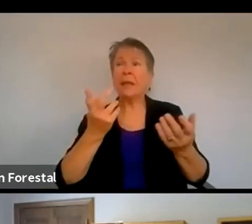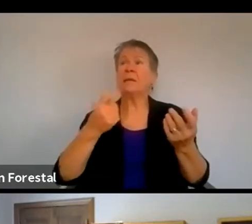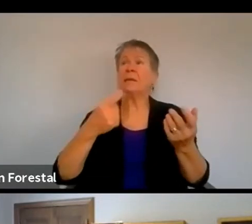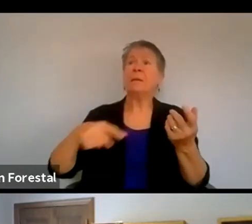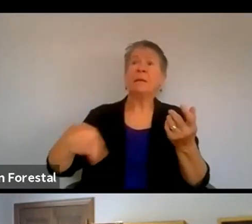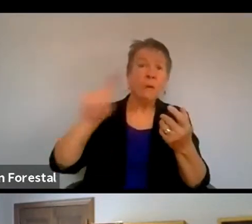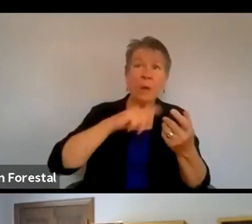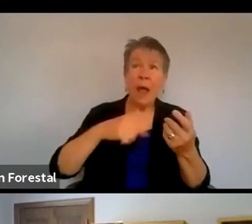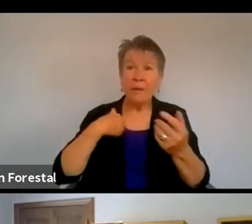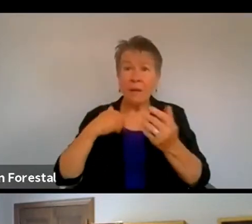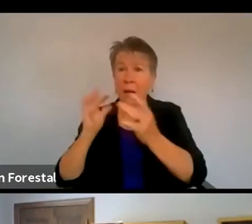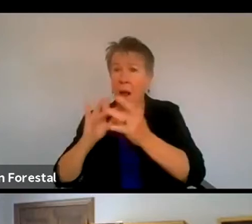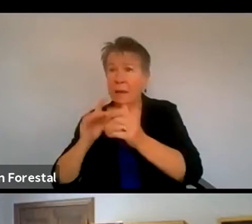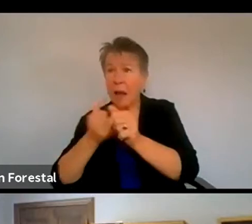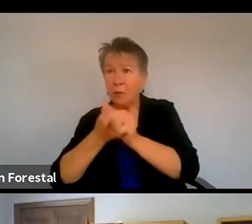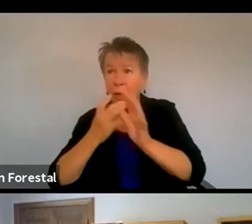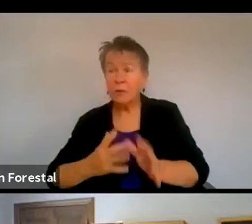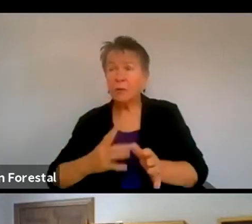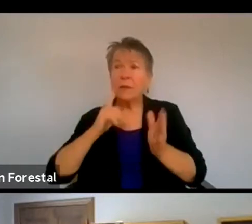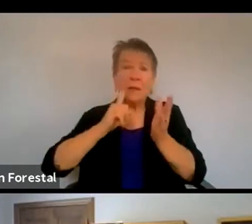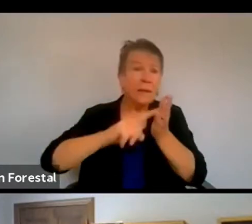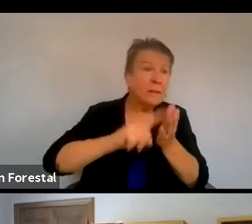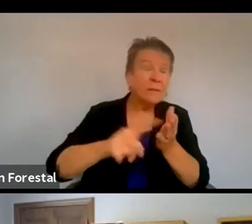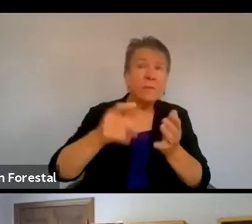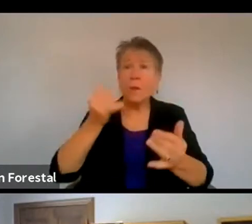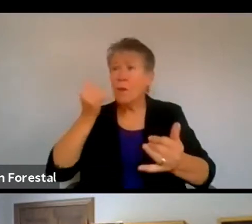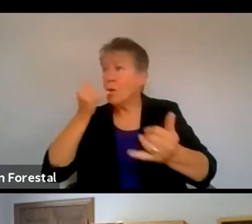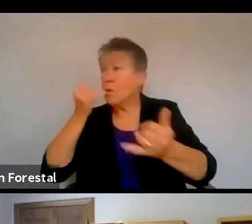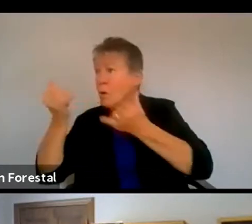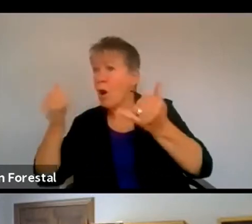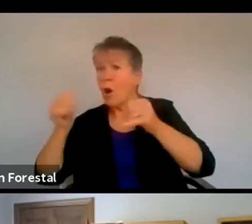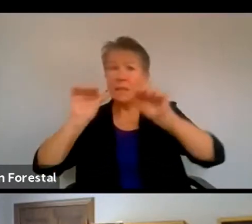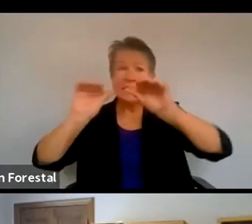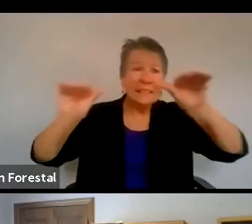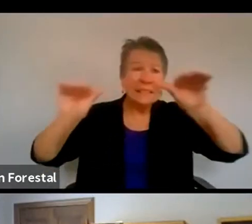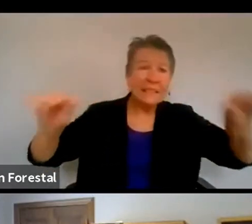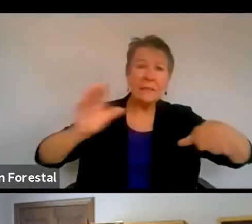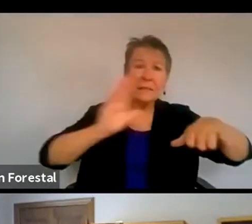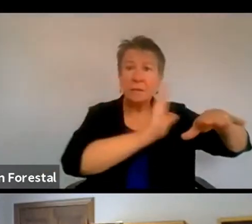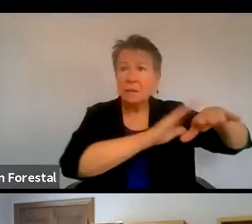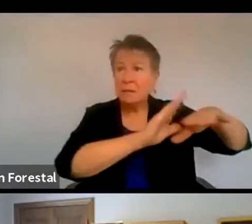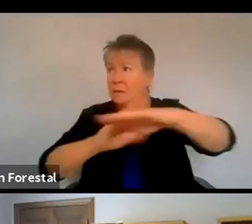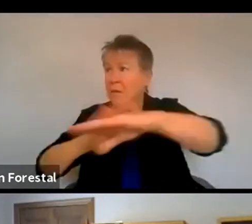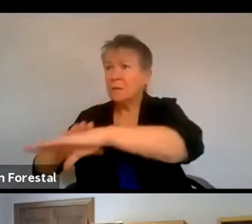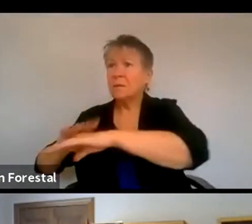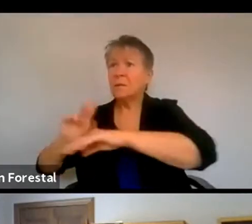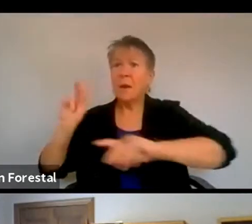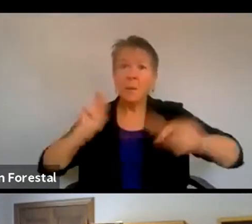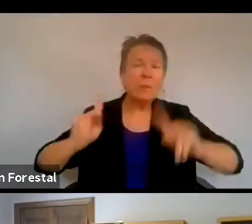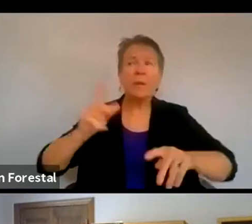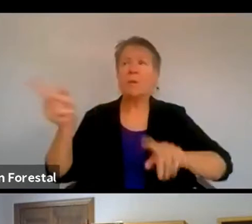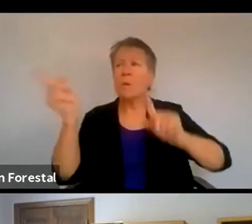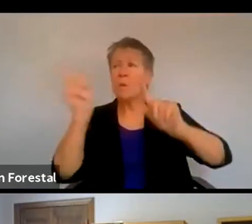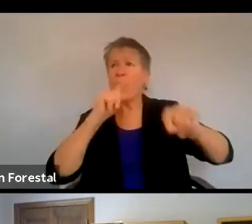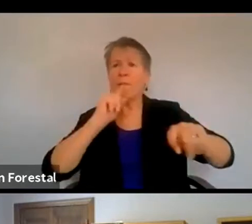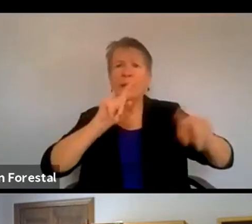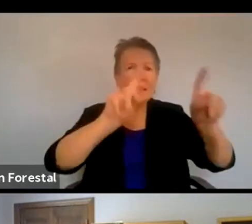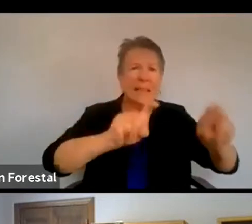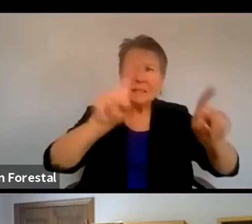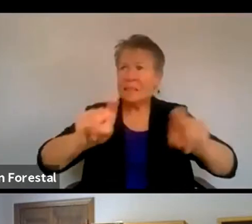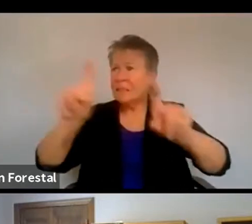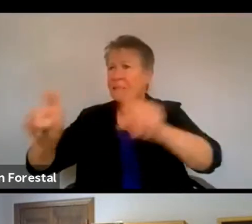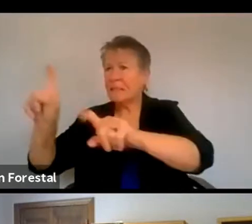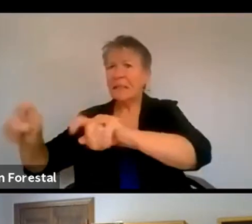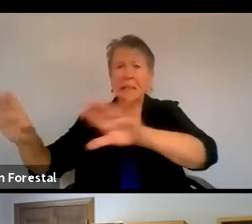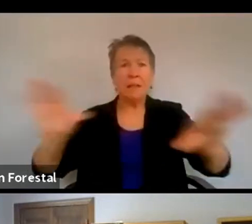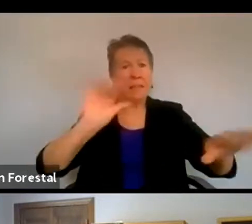contact tracers to follow up on the increased testing. Yeah, I mean, the plussing testing and plussing